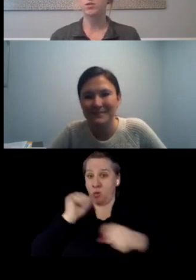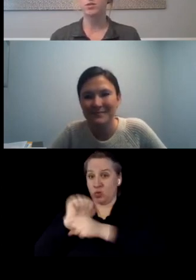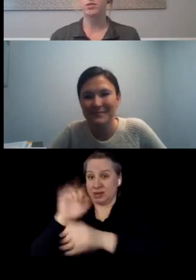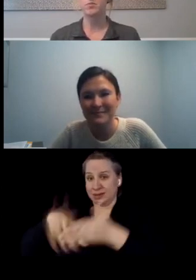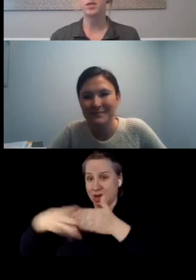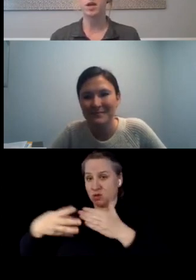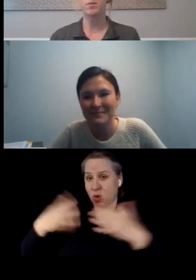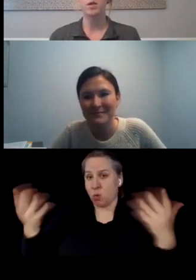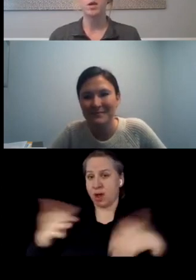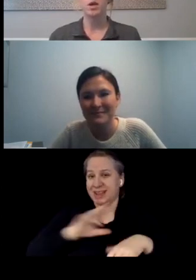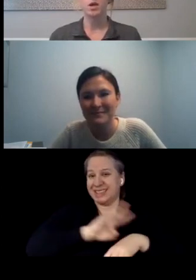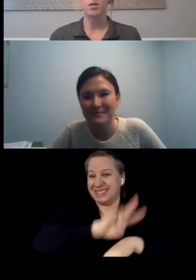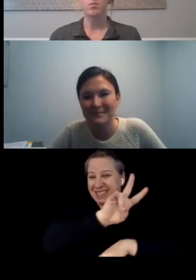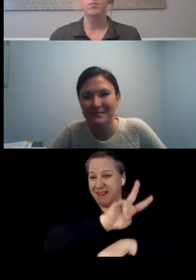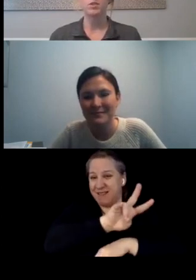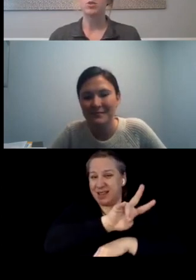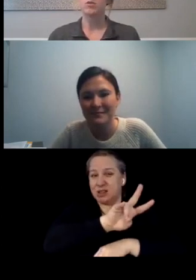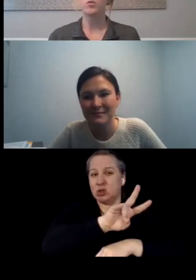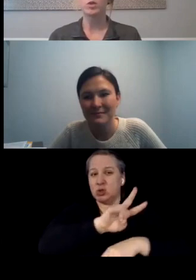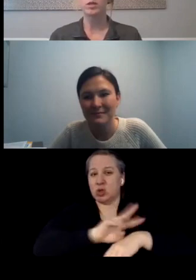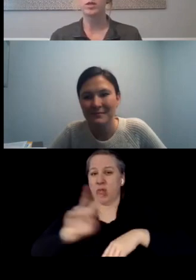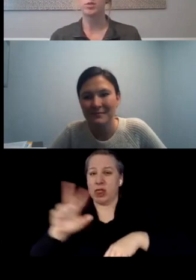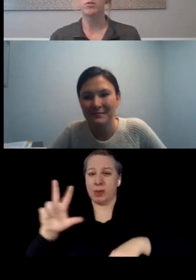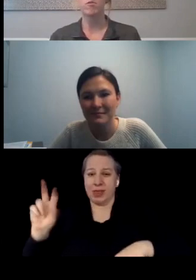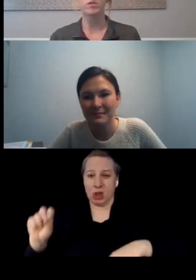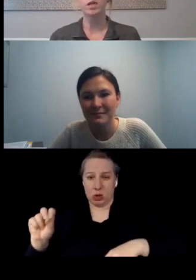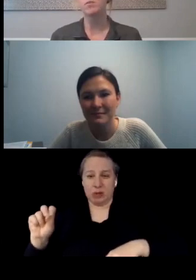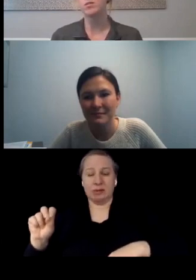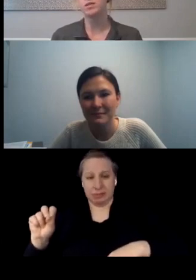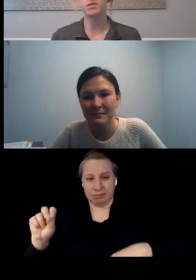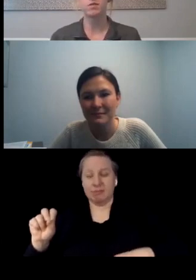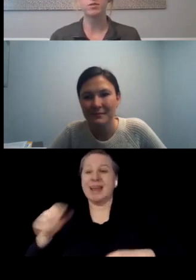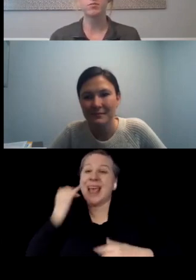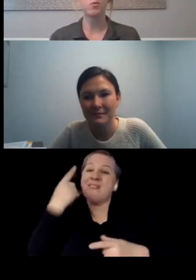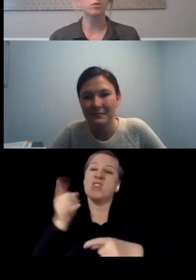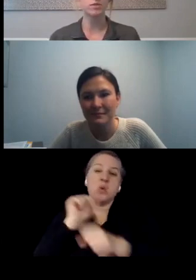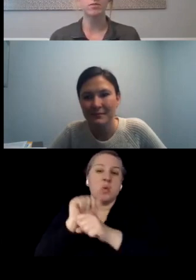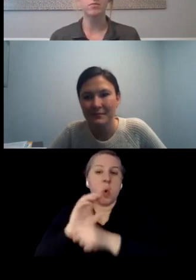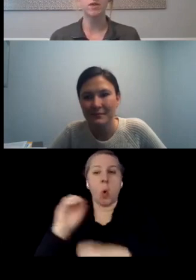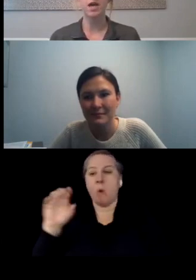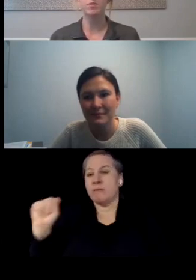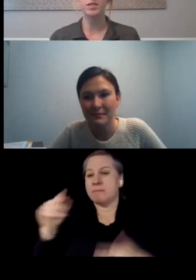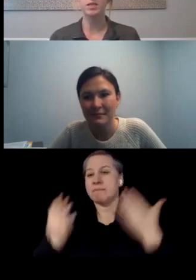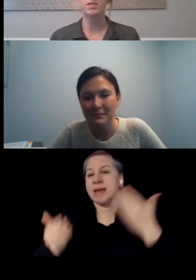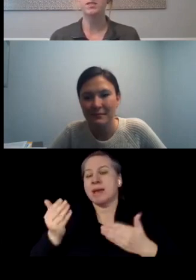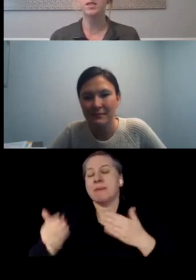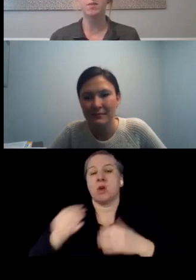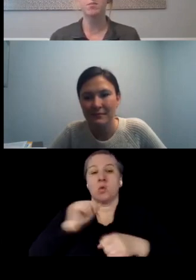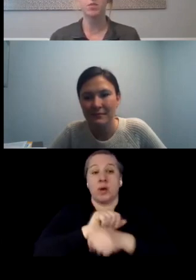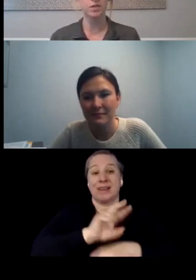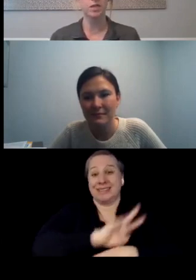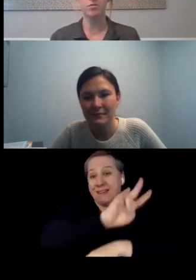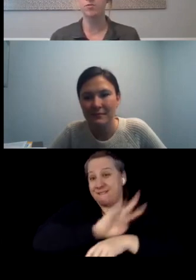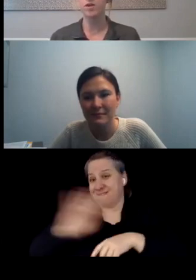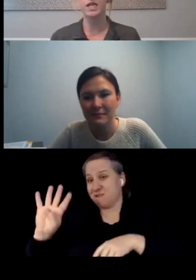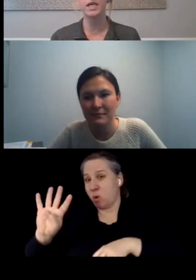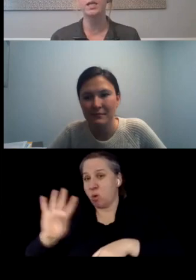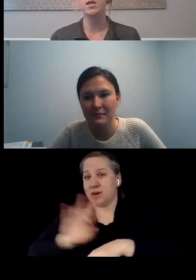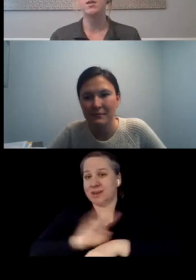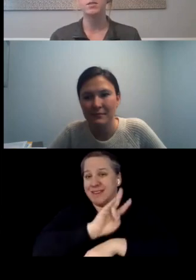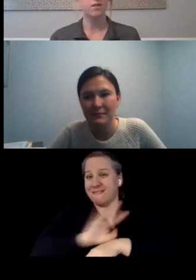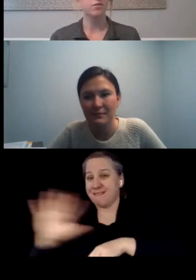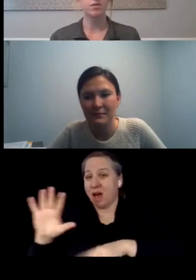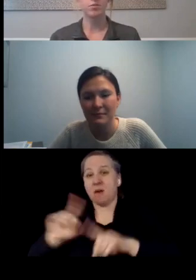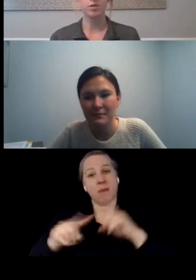a.m. to 3:30 p.m. If you work a little bit of overtime, maybe it's 7 to 4, 7 to 5, but it is that Monday through